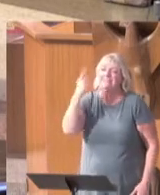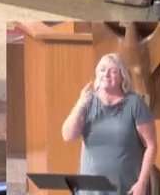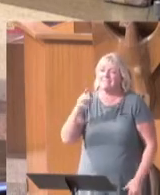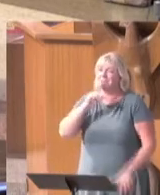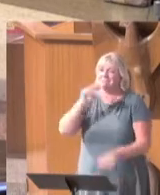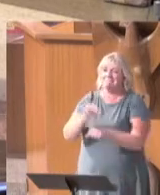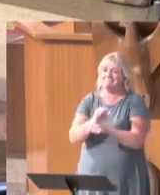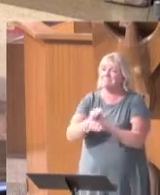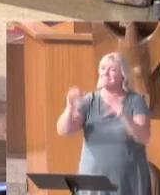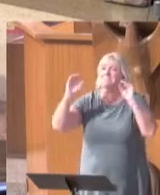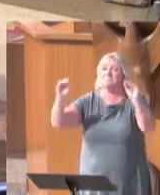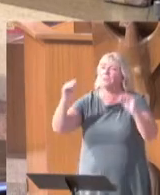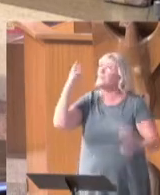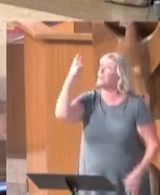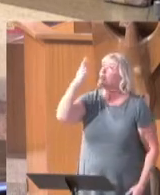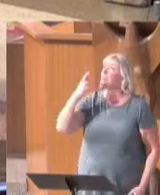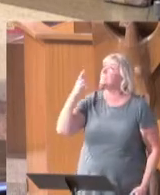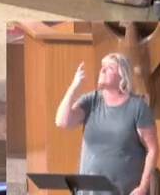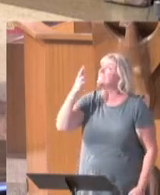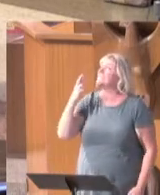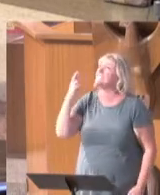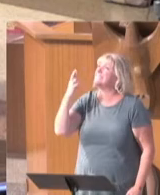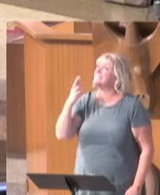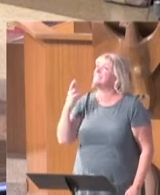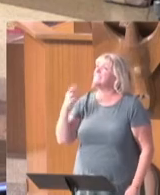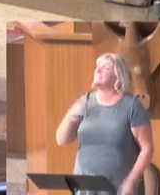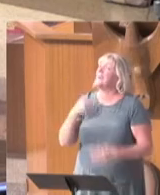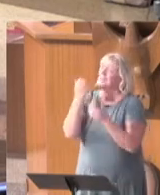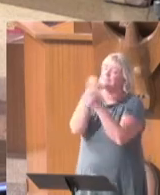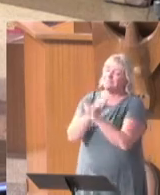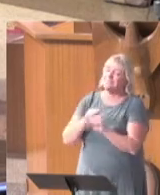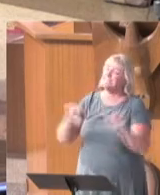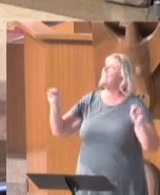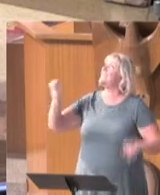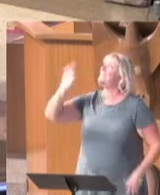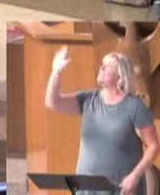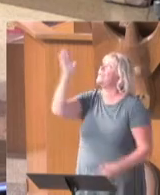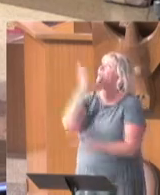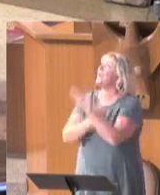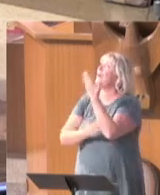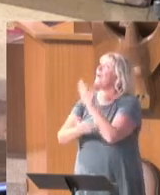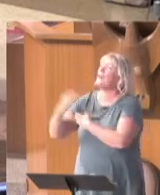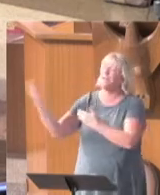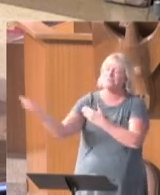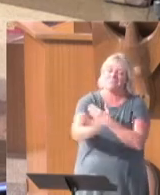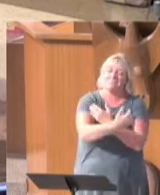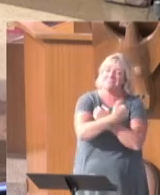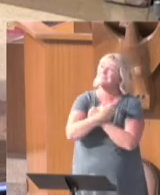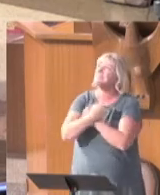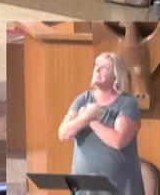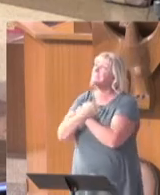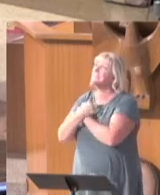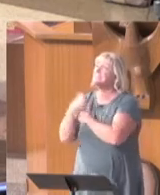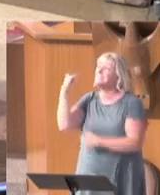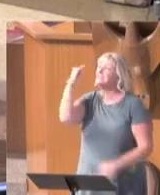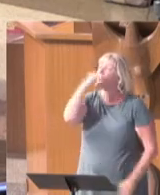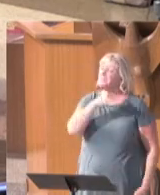There'll be no reason. I know I'm safe in your arms, yes.